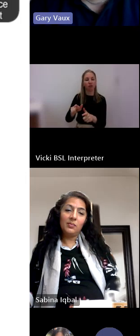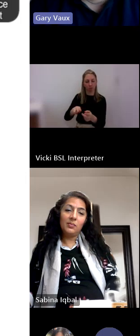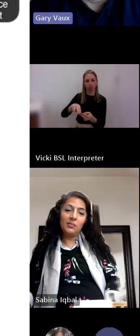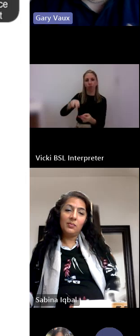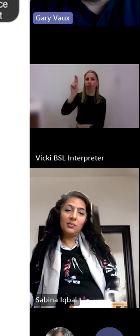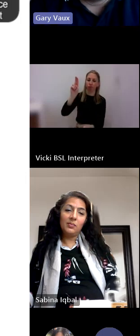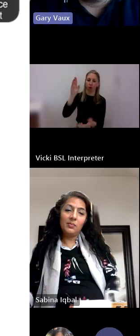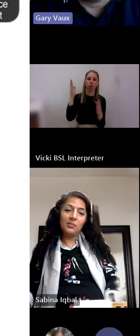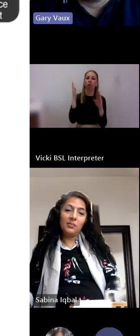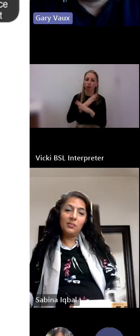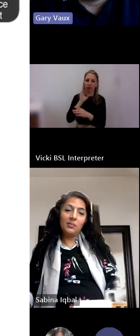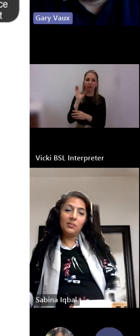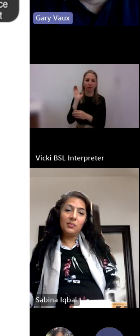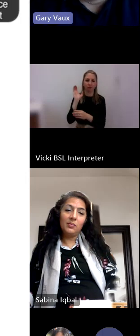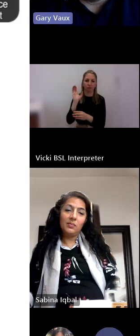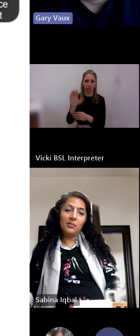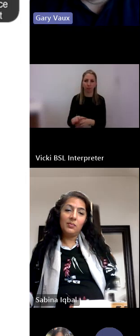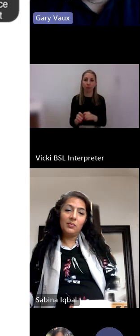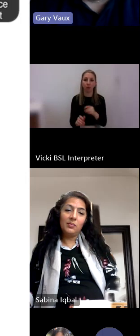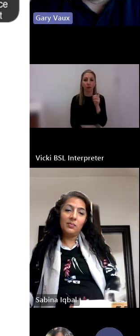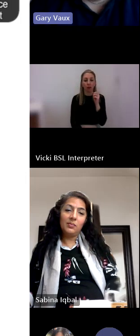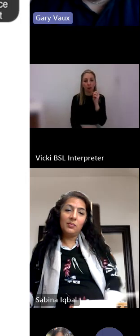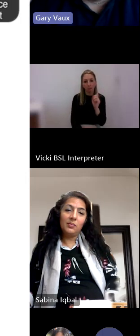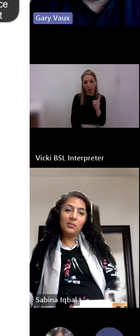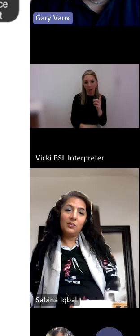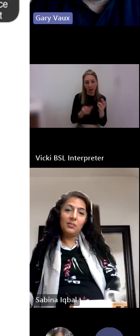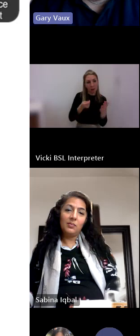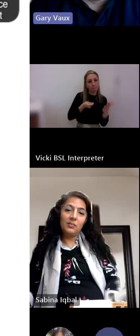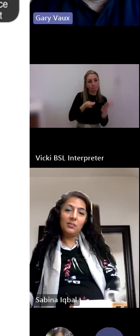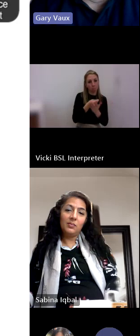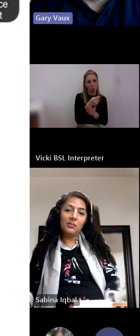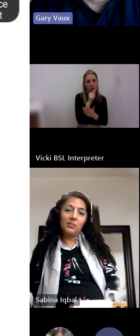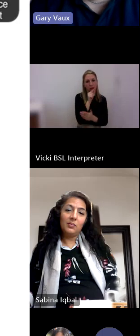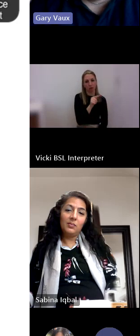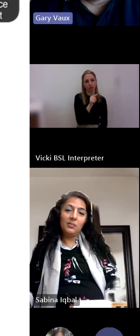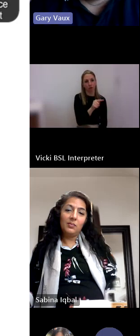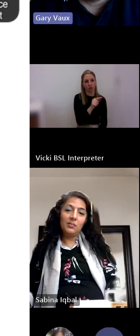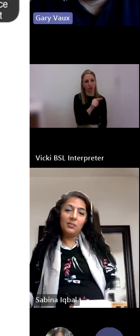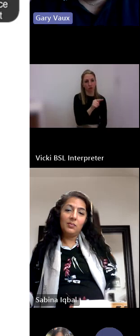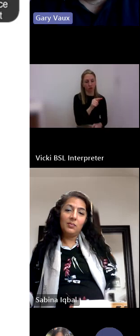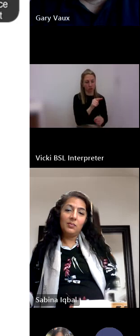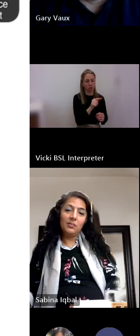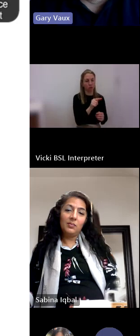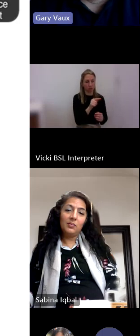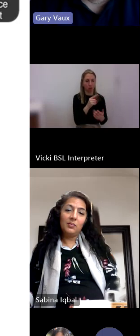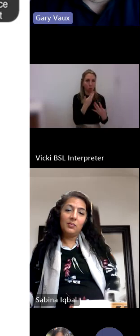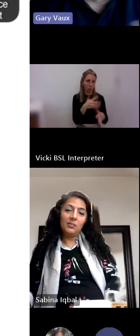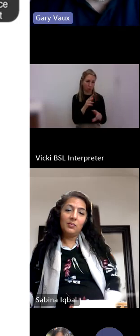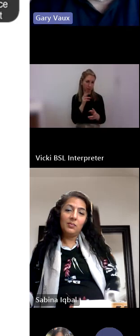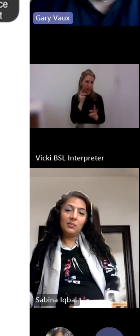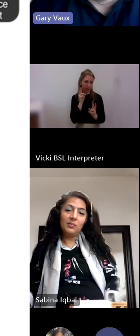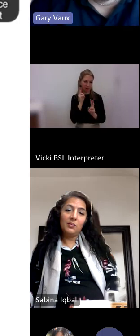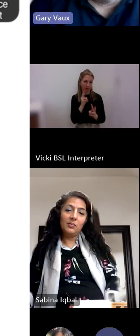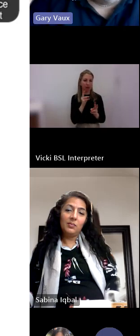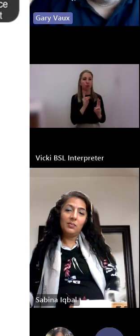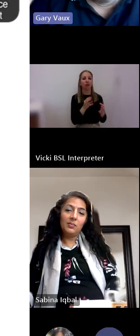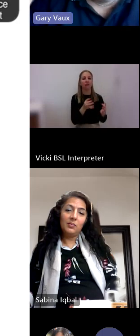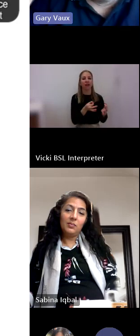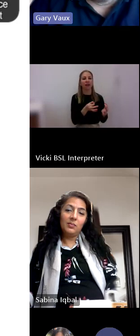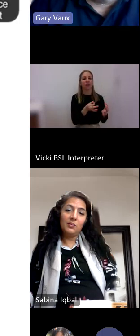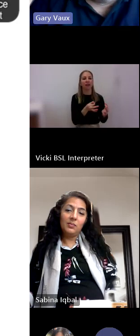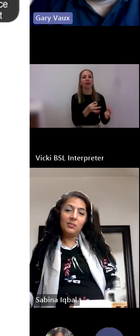particularly. However, it's the mortgage sector where I think we're seeing a delay